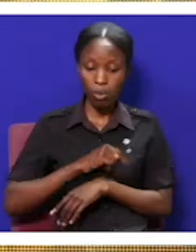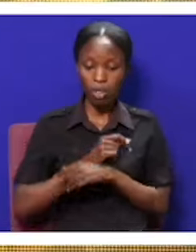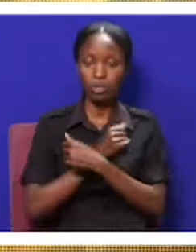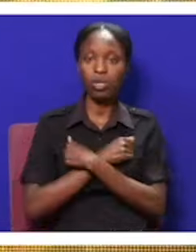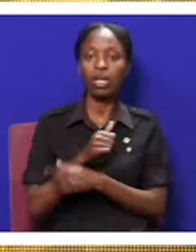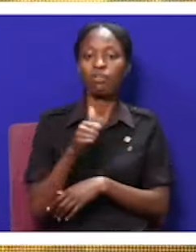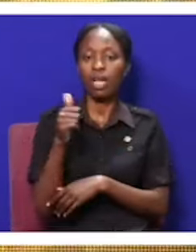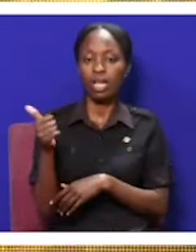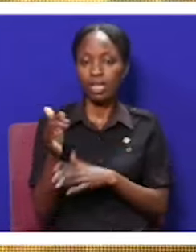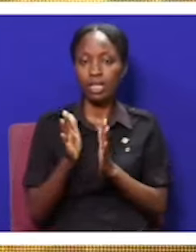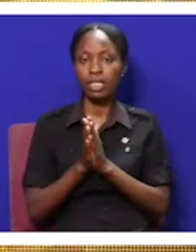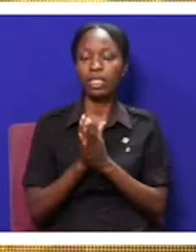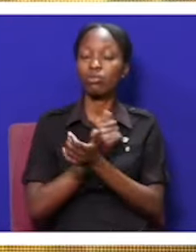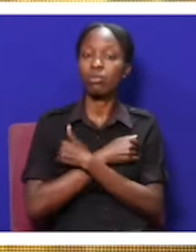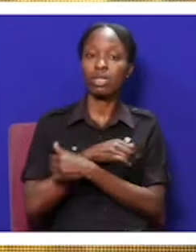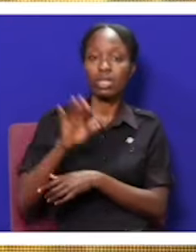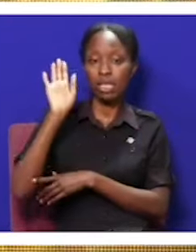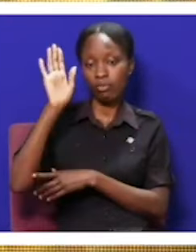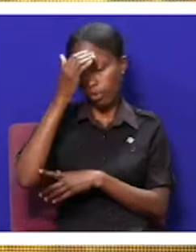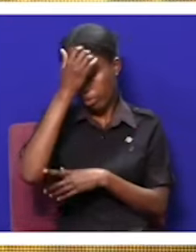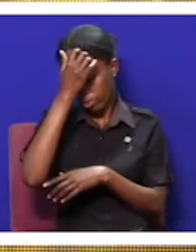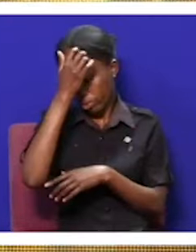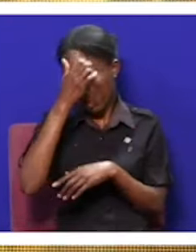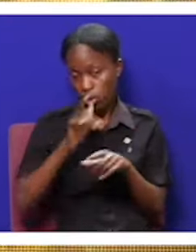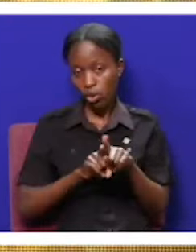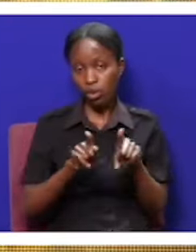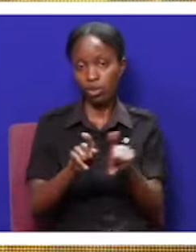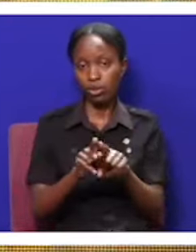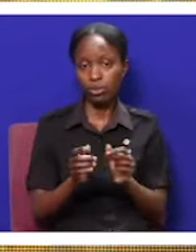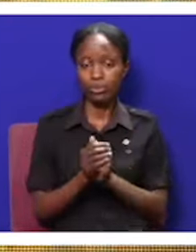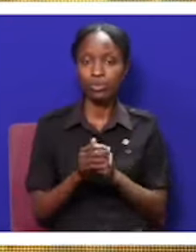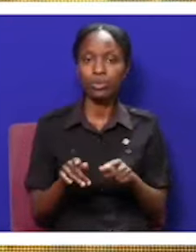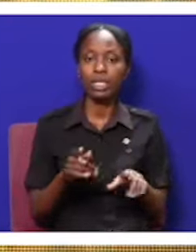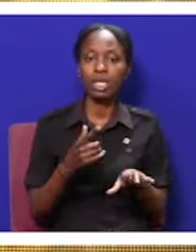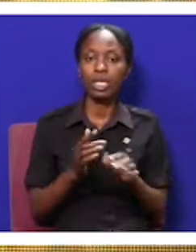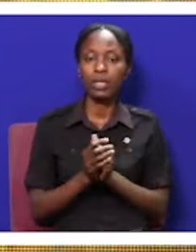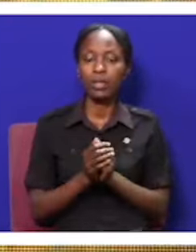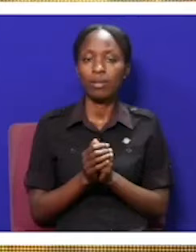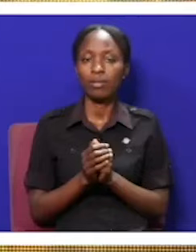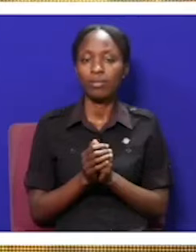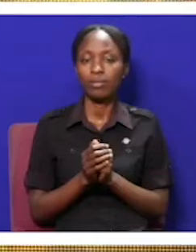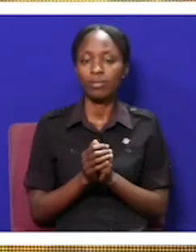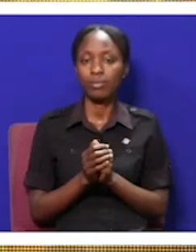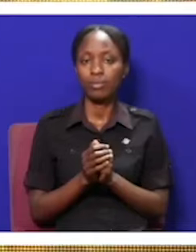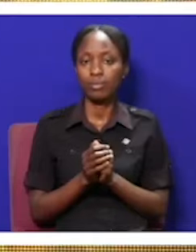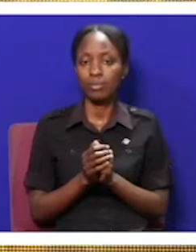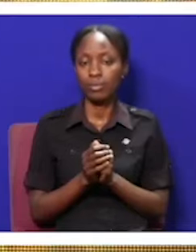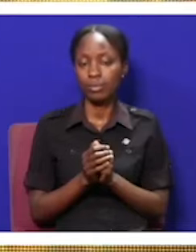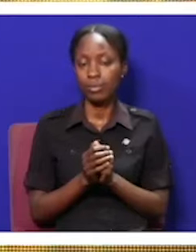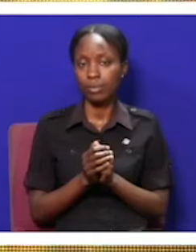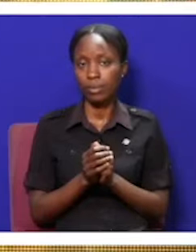others and to love him as well. And when we talk of loving others, we love